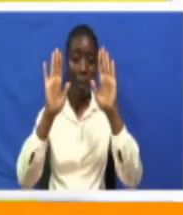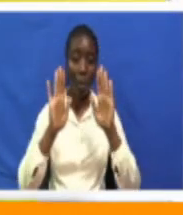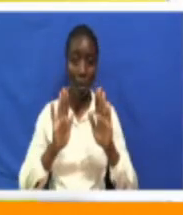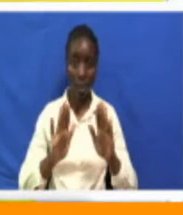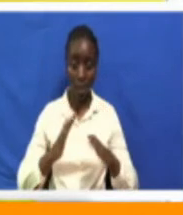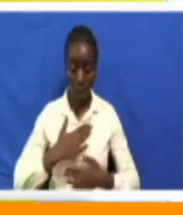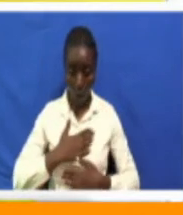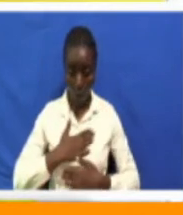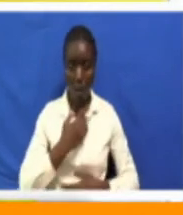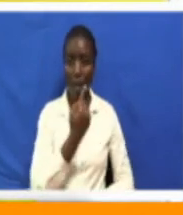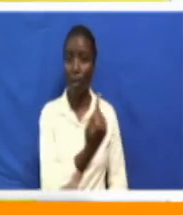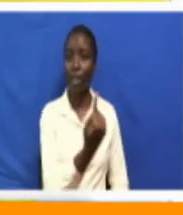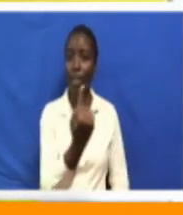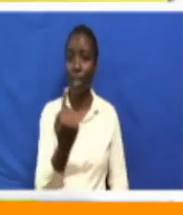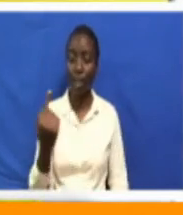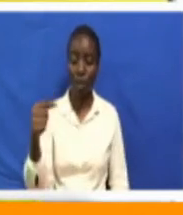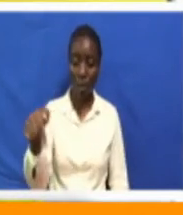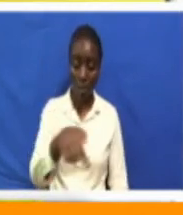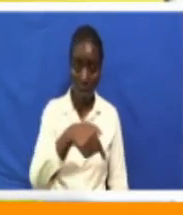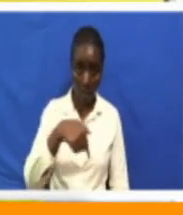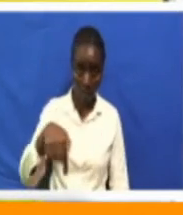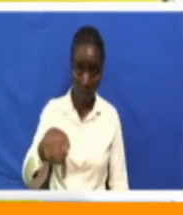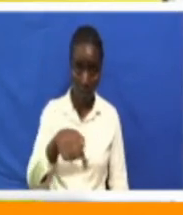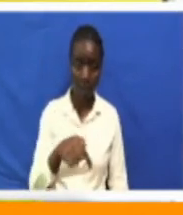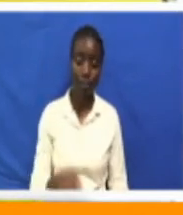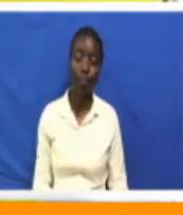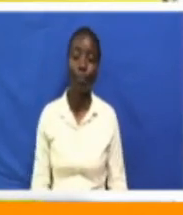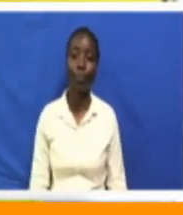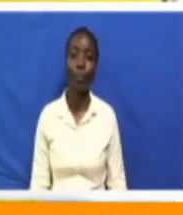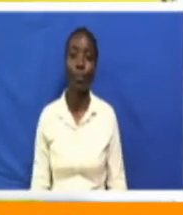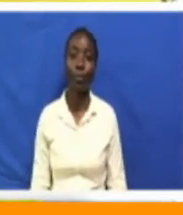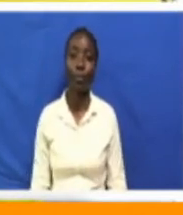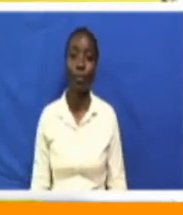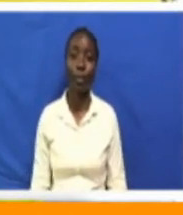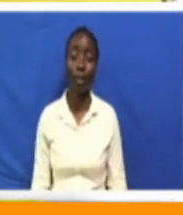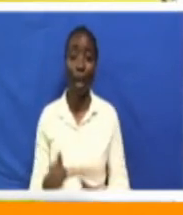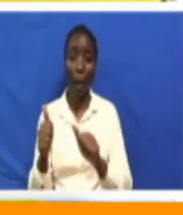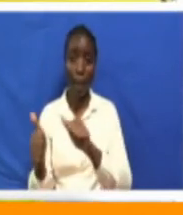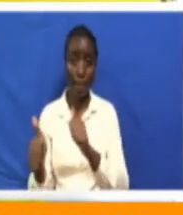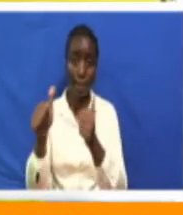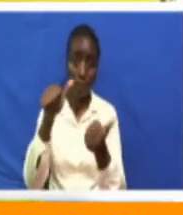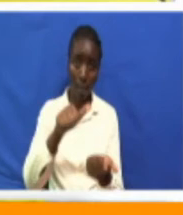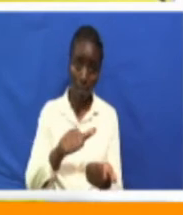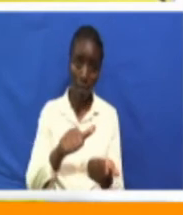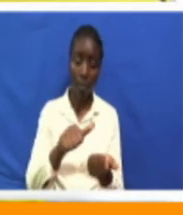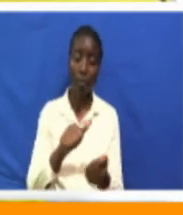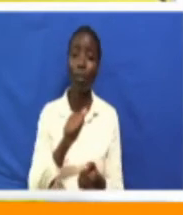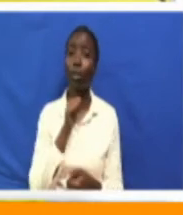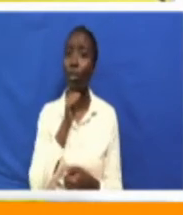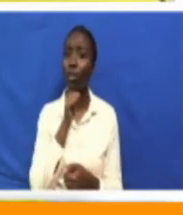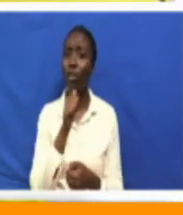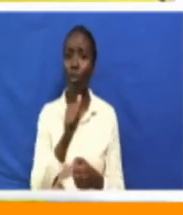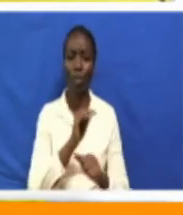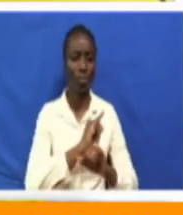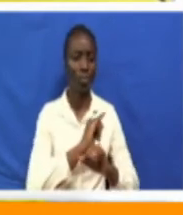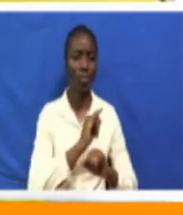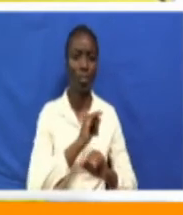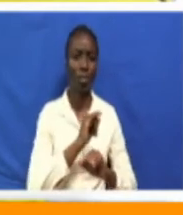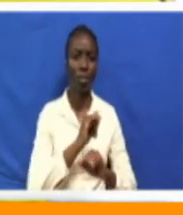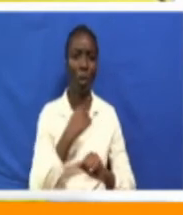of each of us as Christians baptism not only purifies